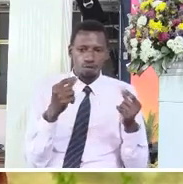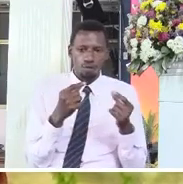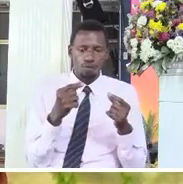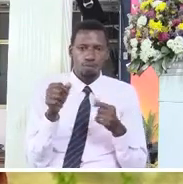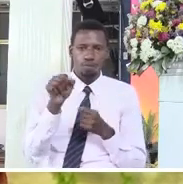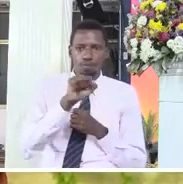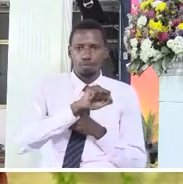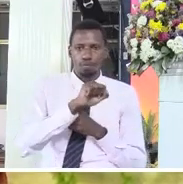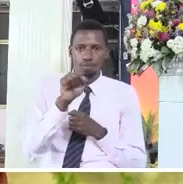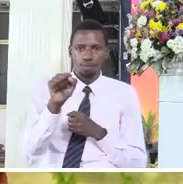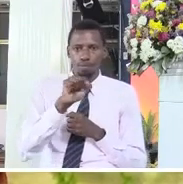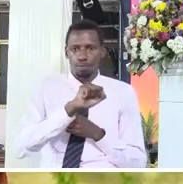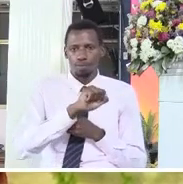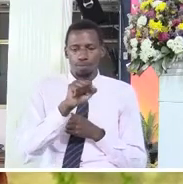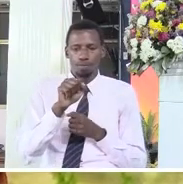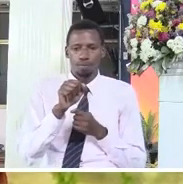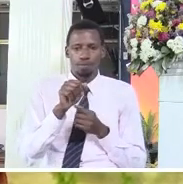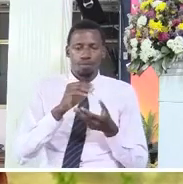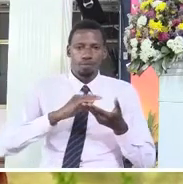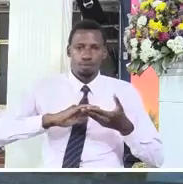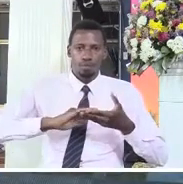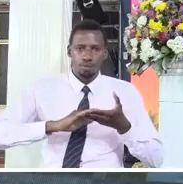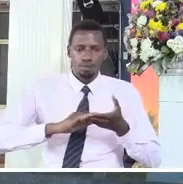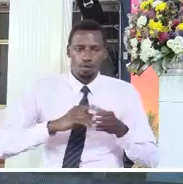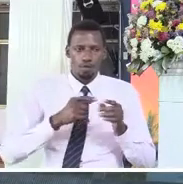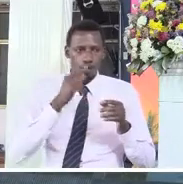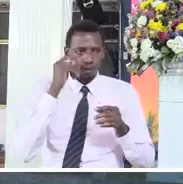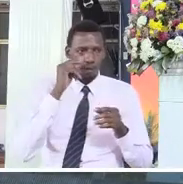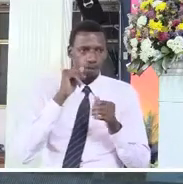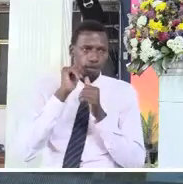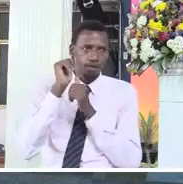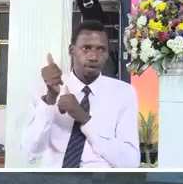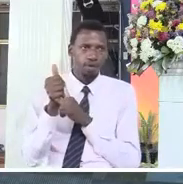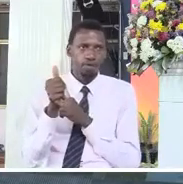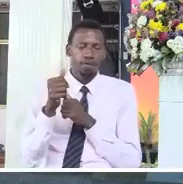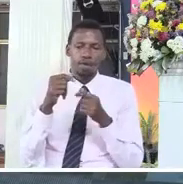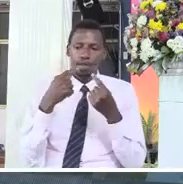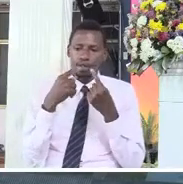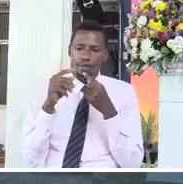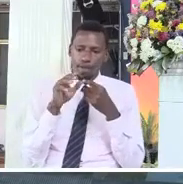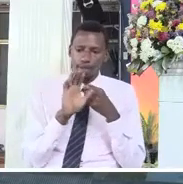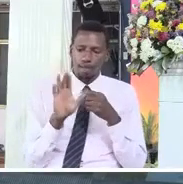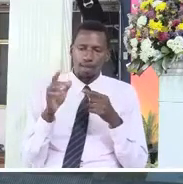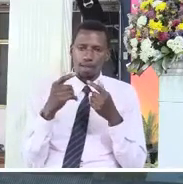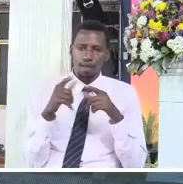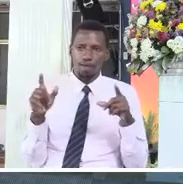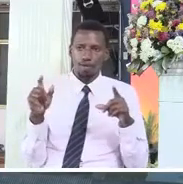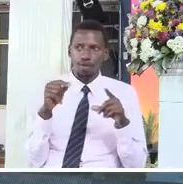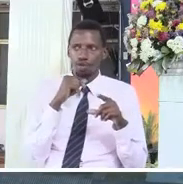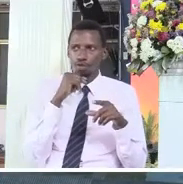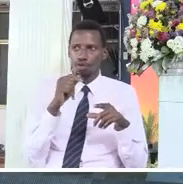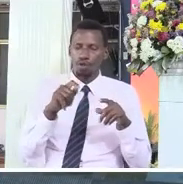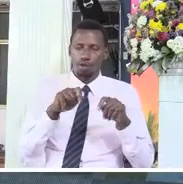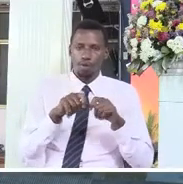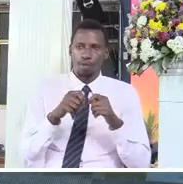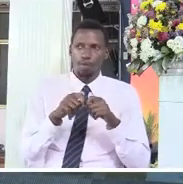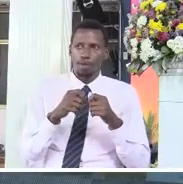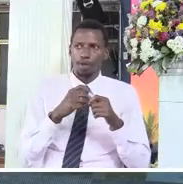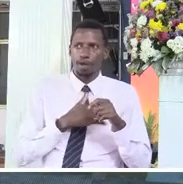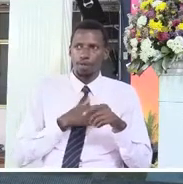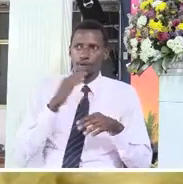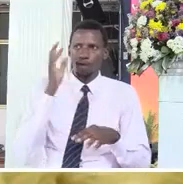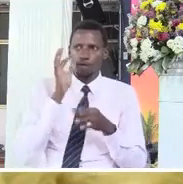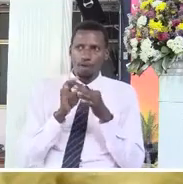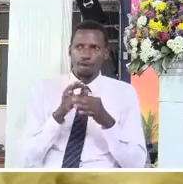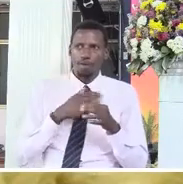from Port of Mombasa to Goma in Congo, speak their language without compromising our faith and